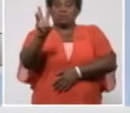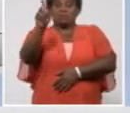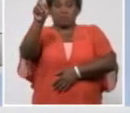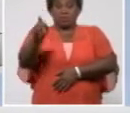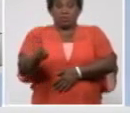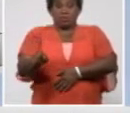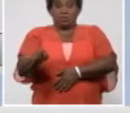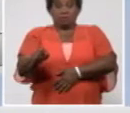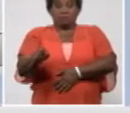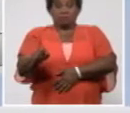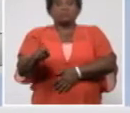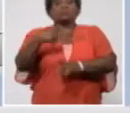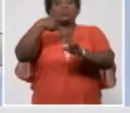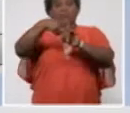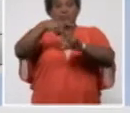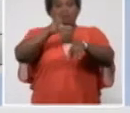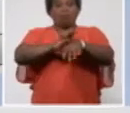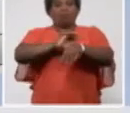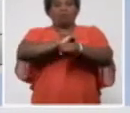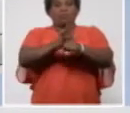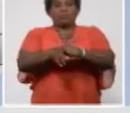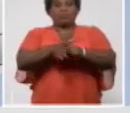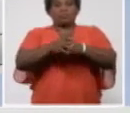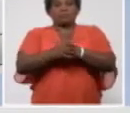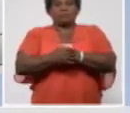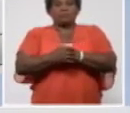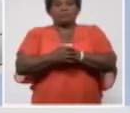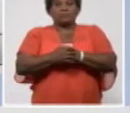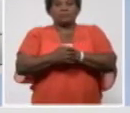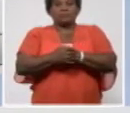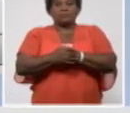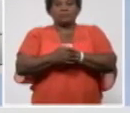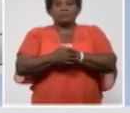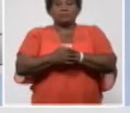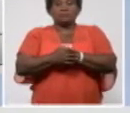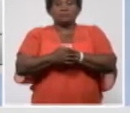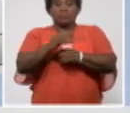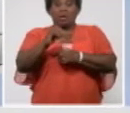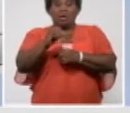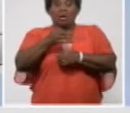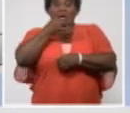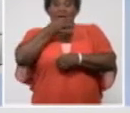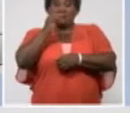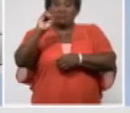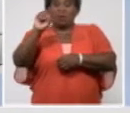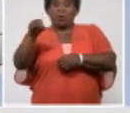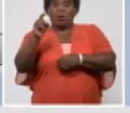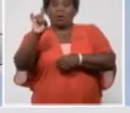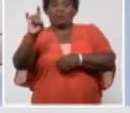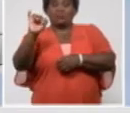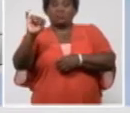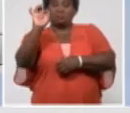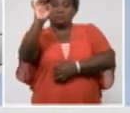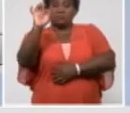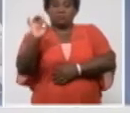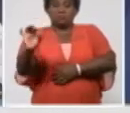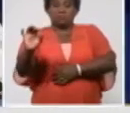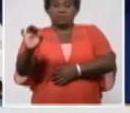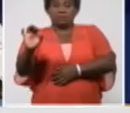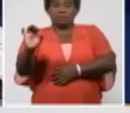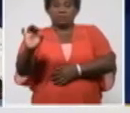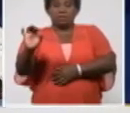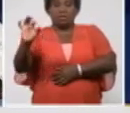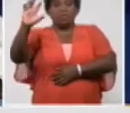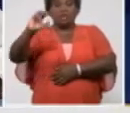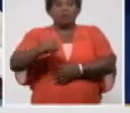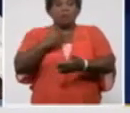of the country's provinces were tested, depending on its epidemiological complexity. Pinar del Río analyzed